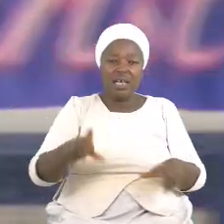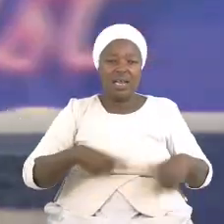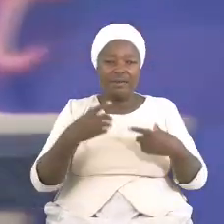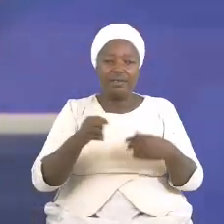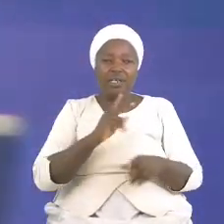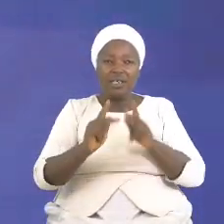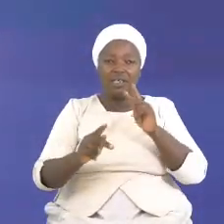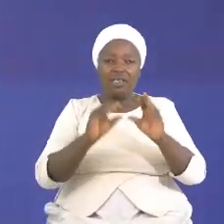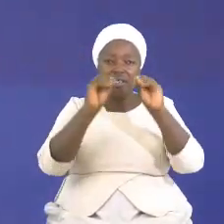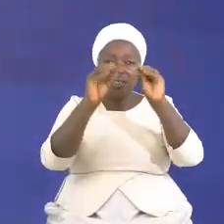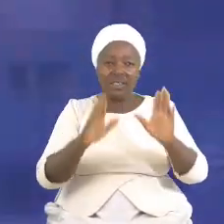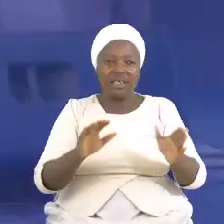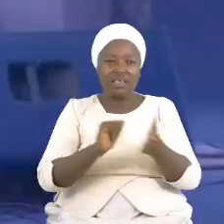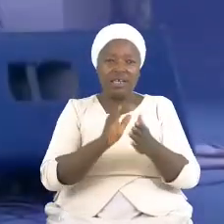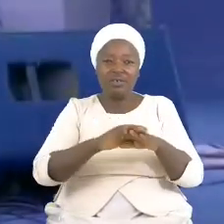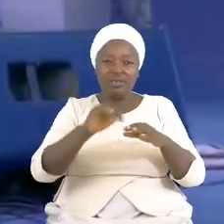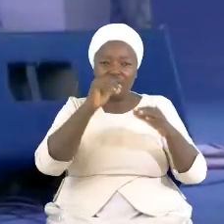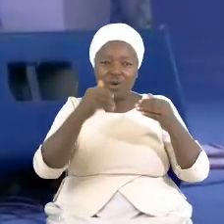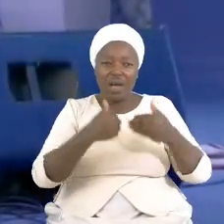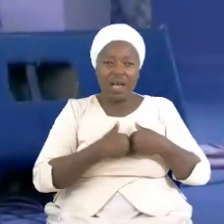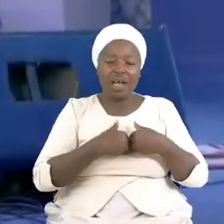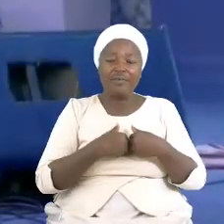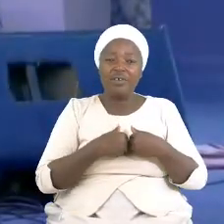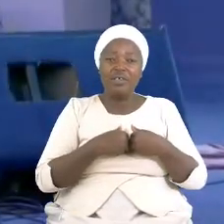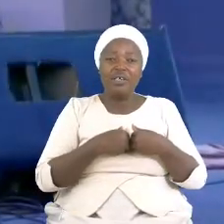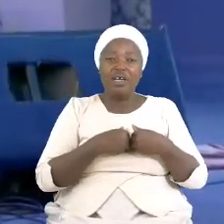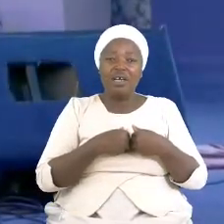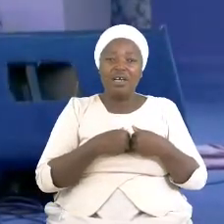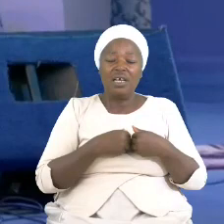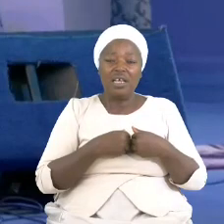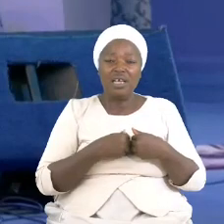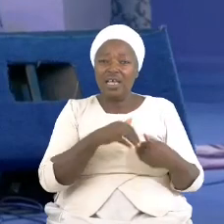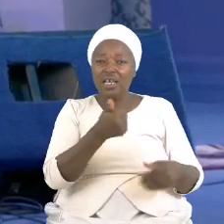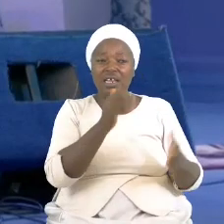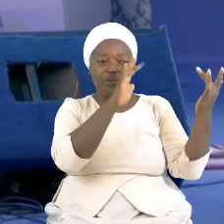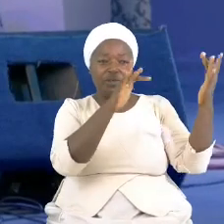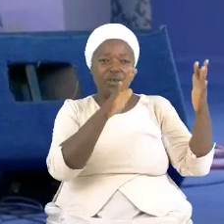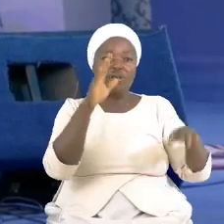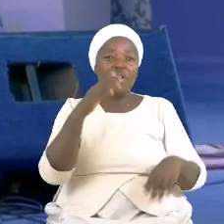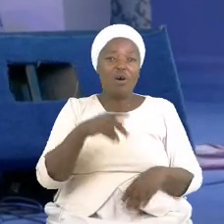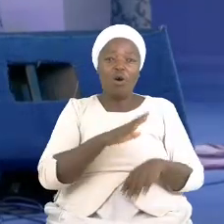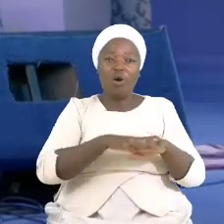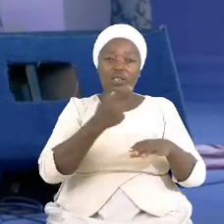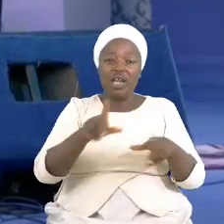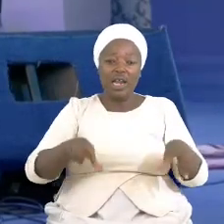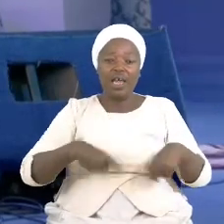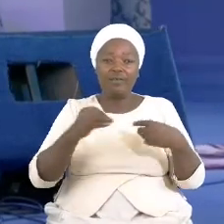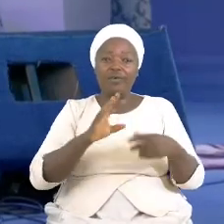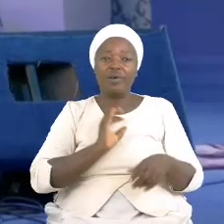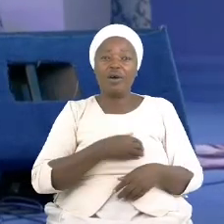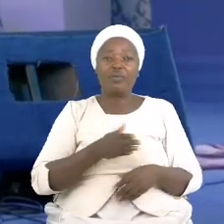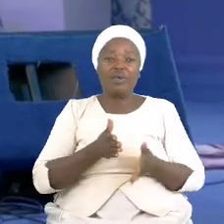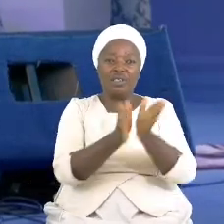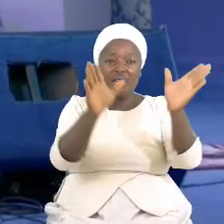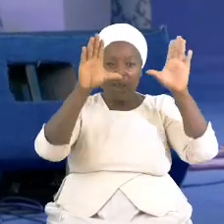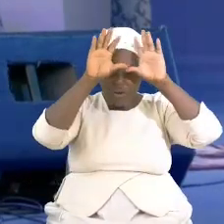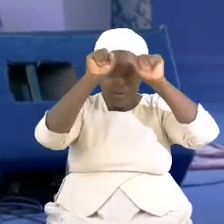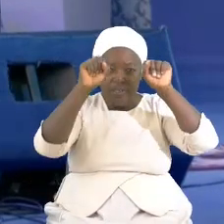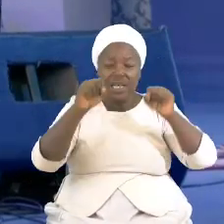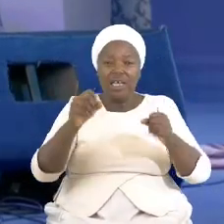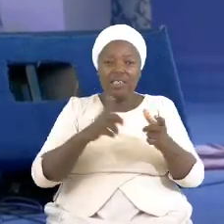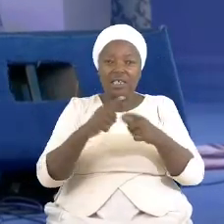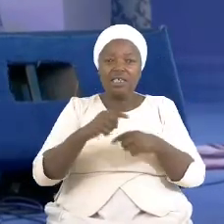have any expectation for my life. The neighbors that didn't have any expectation for my